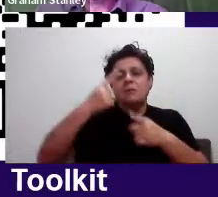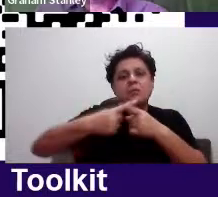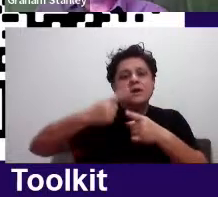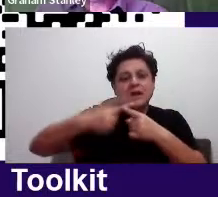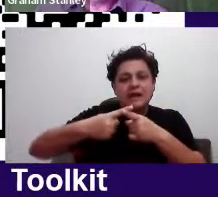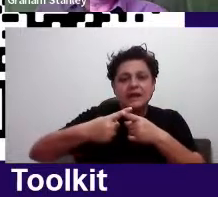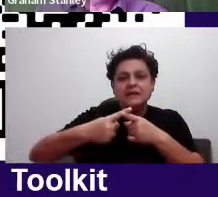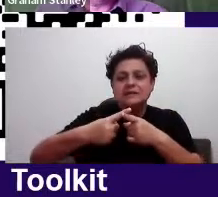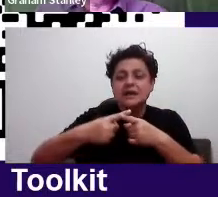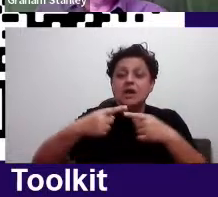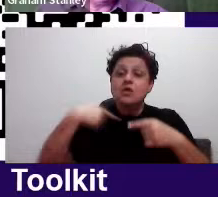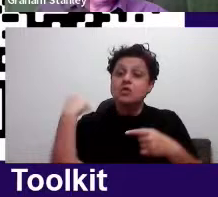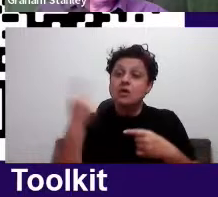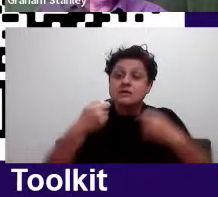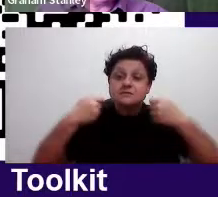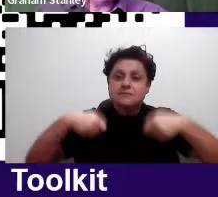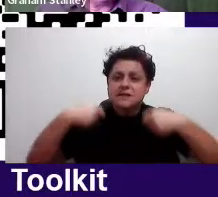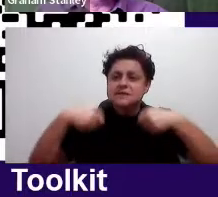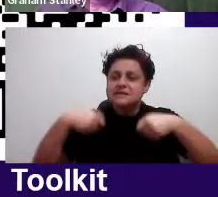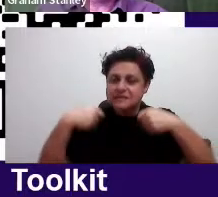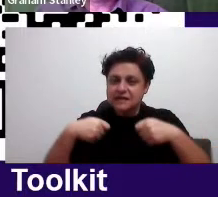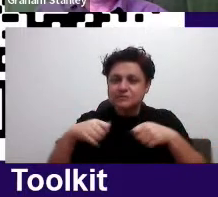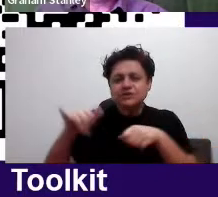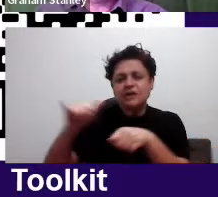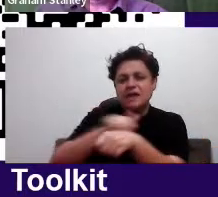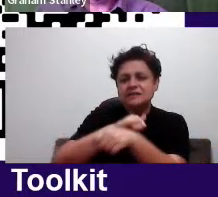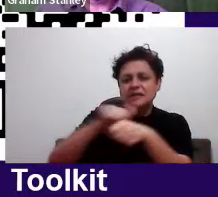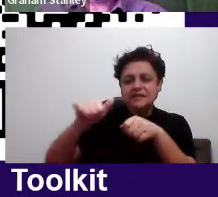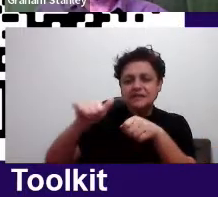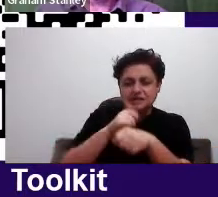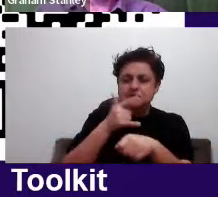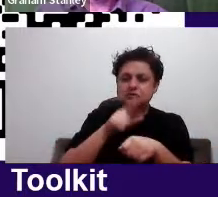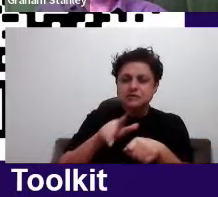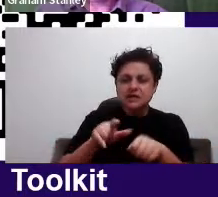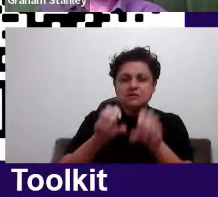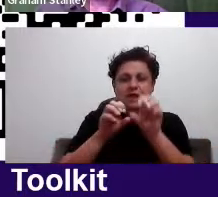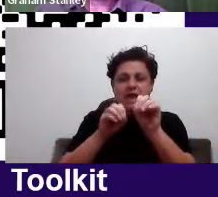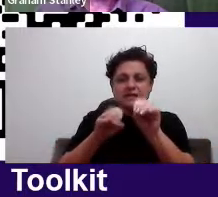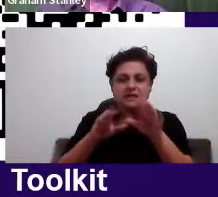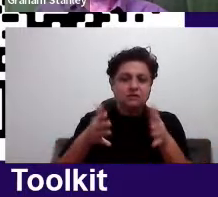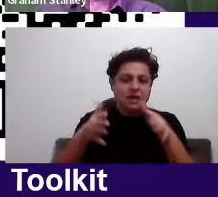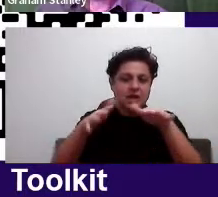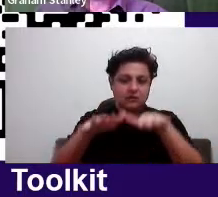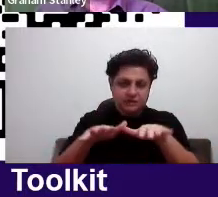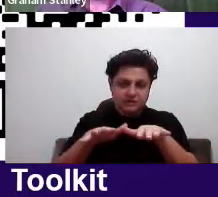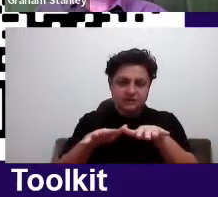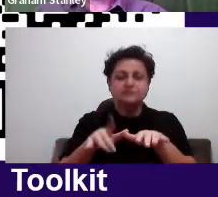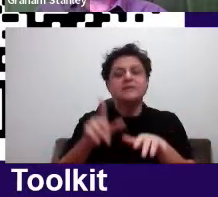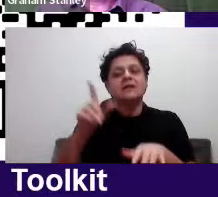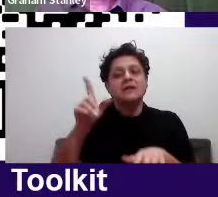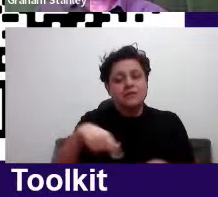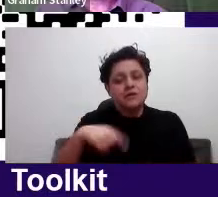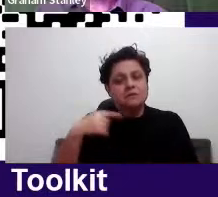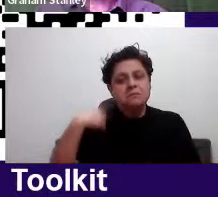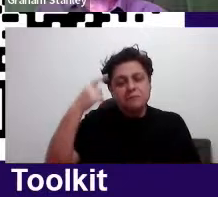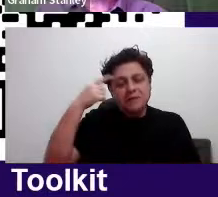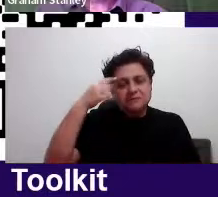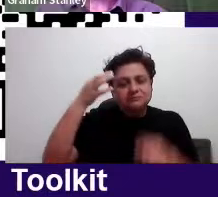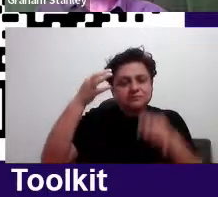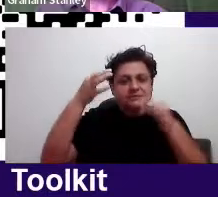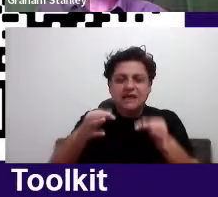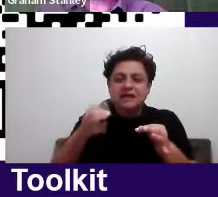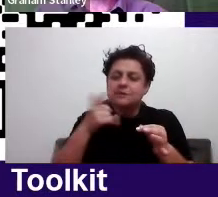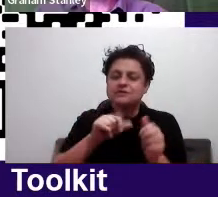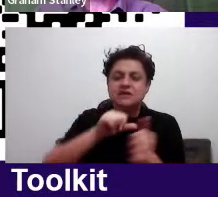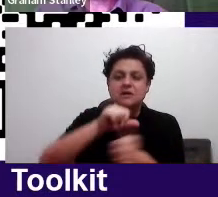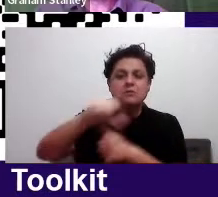strategies. It was a rationale, an argument for making classrooms more inclusive. That was followed by Module 2, how